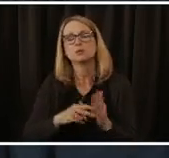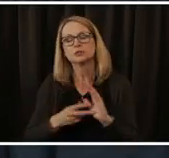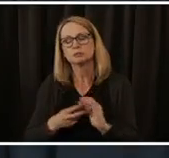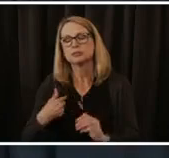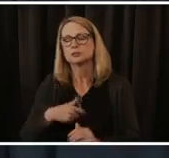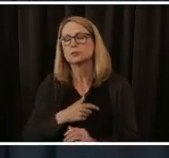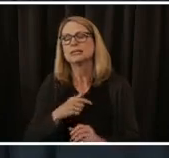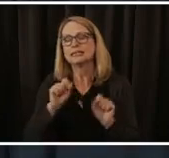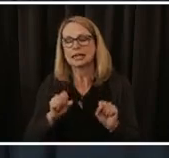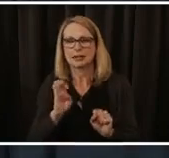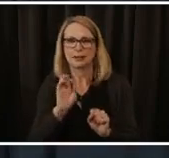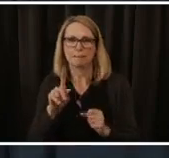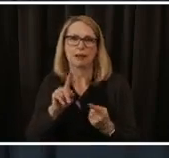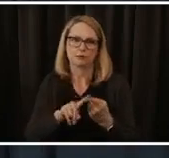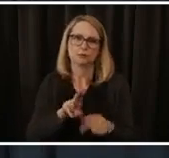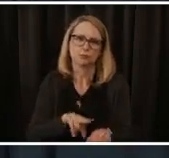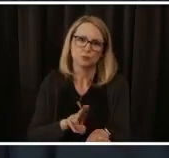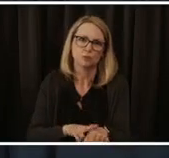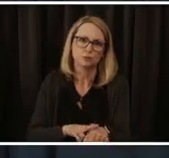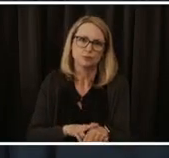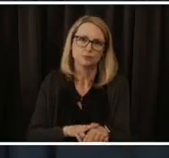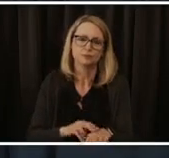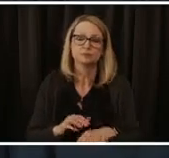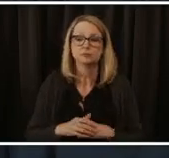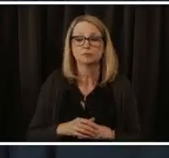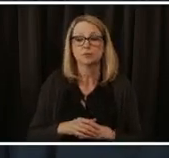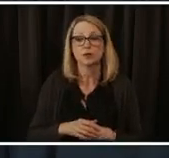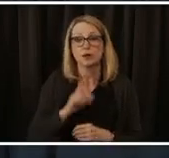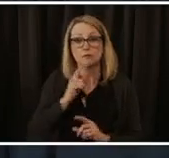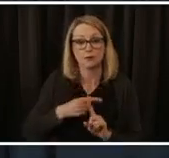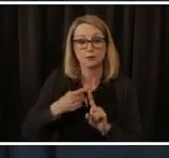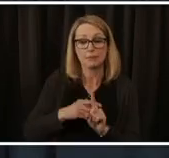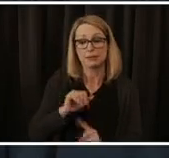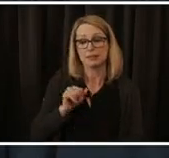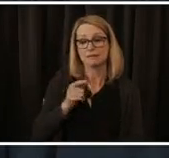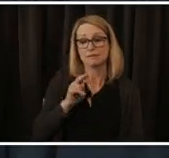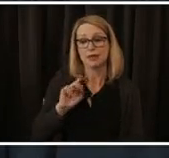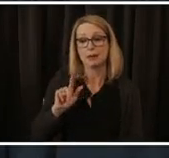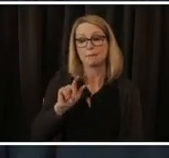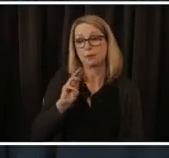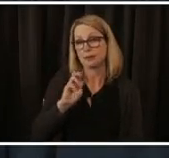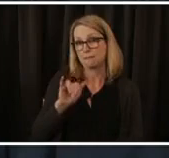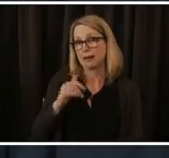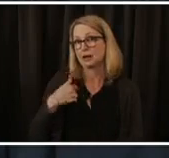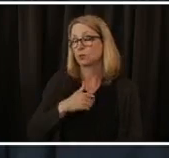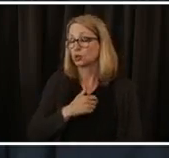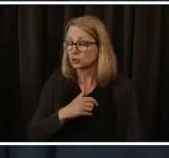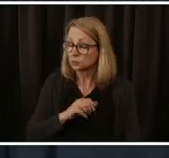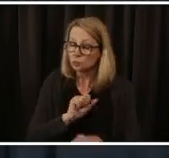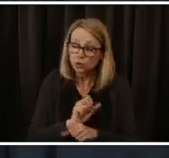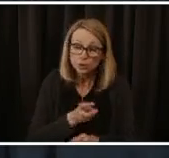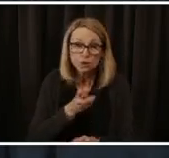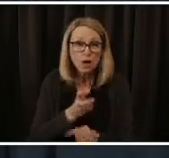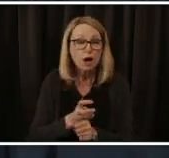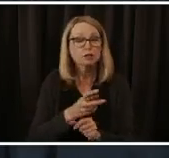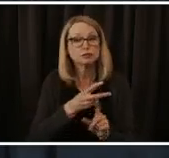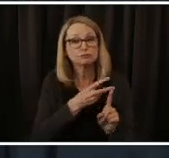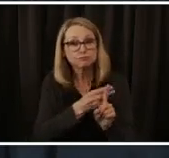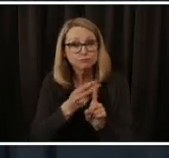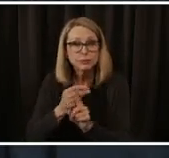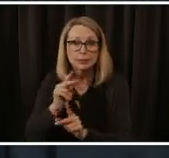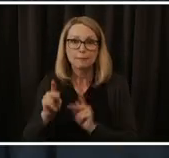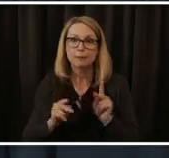normal. And through April and May, of course, working to get Coloradans 16 and up fully vaccinated. It's important that if you're